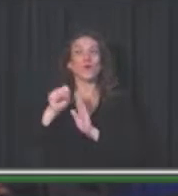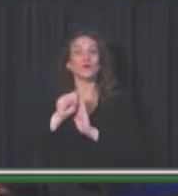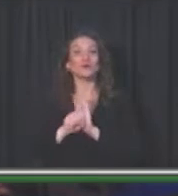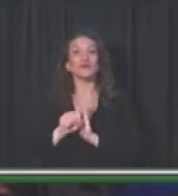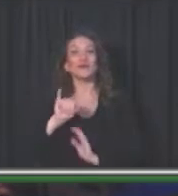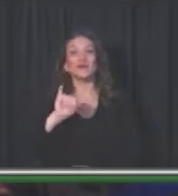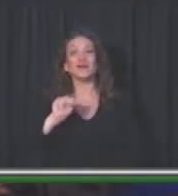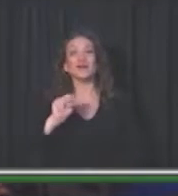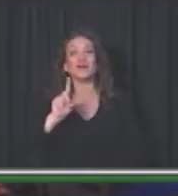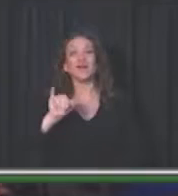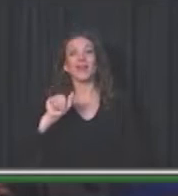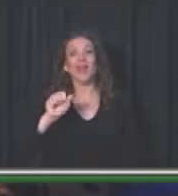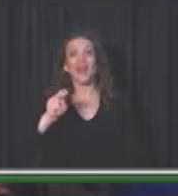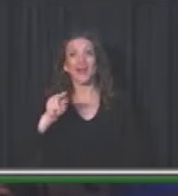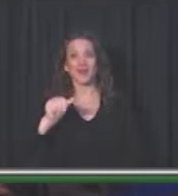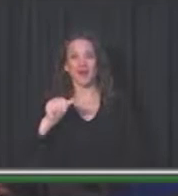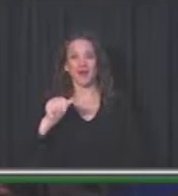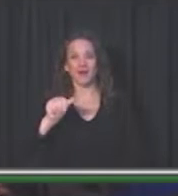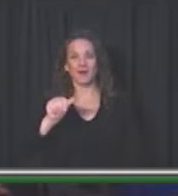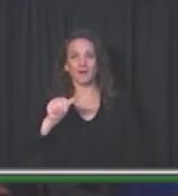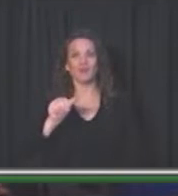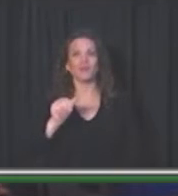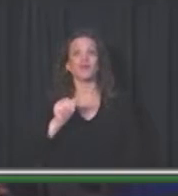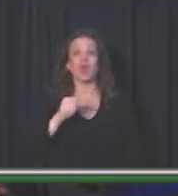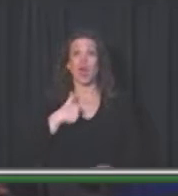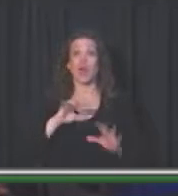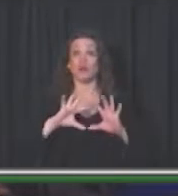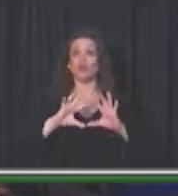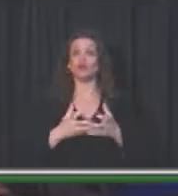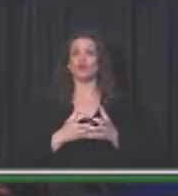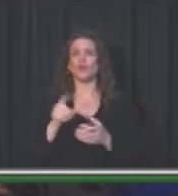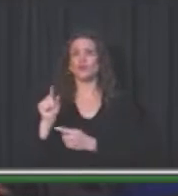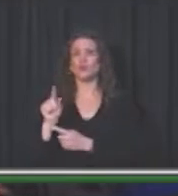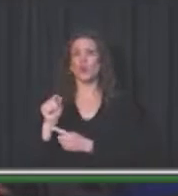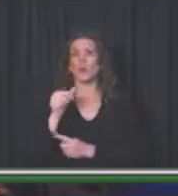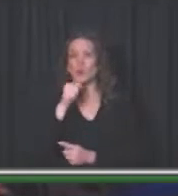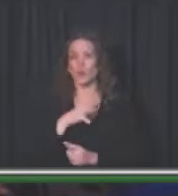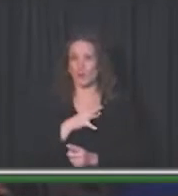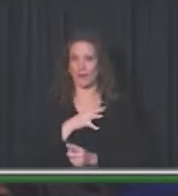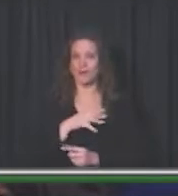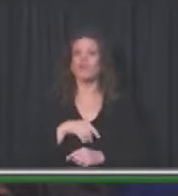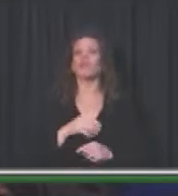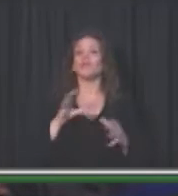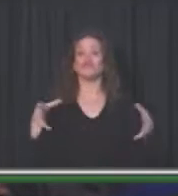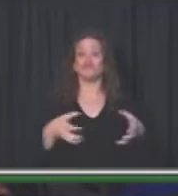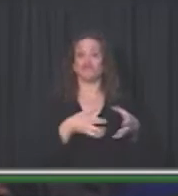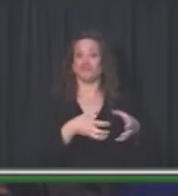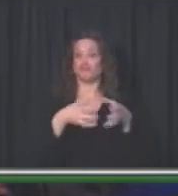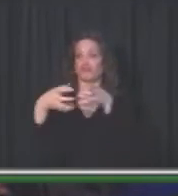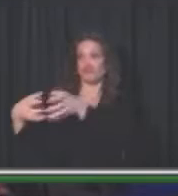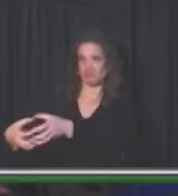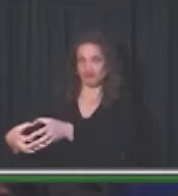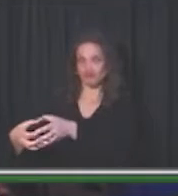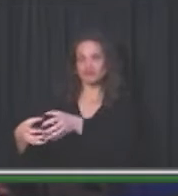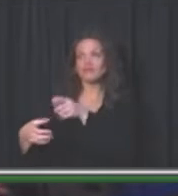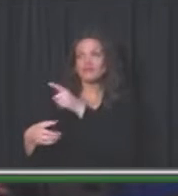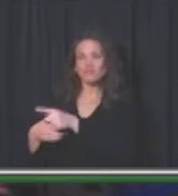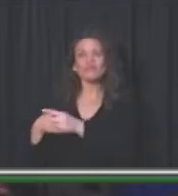to the university, one of 20 women, to learn what graduate school will be